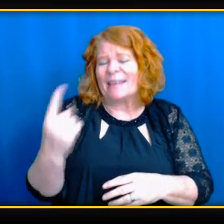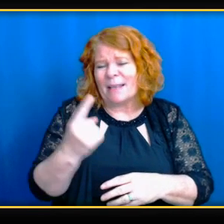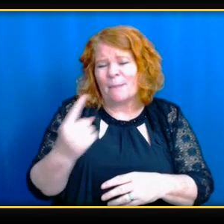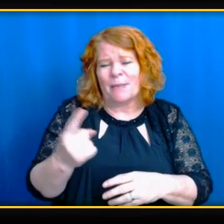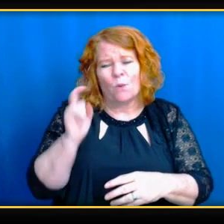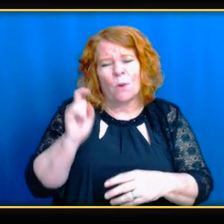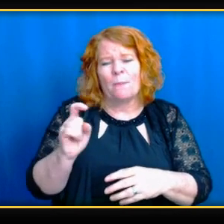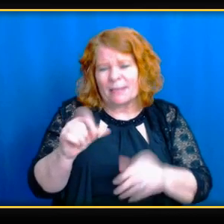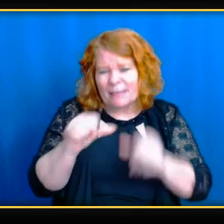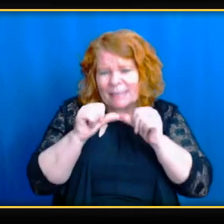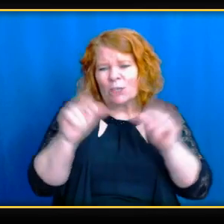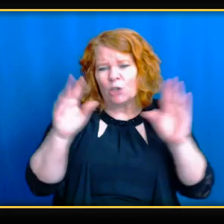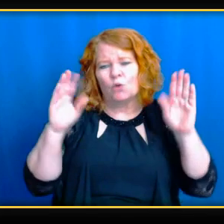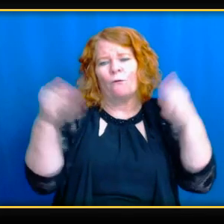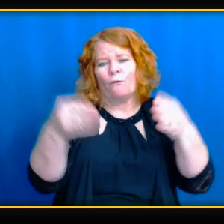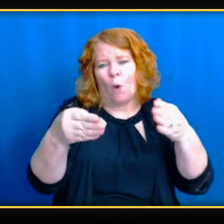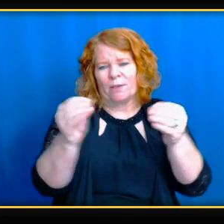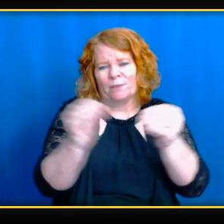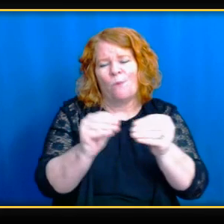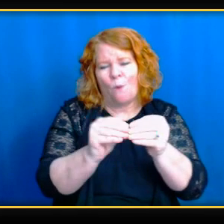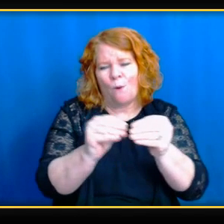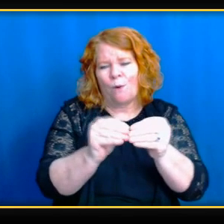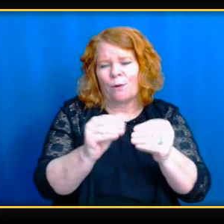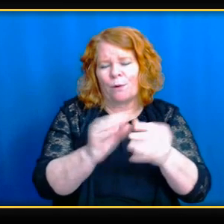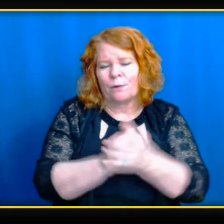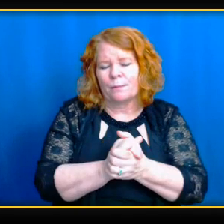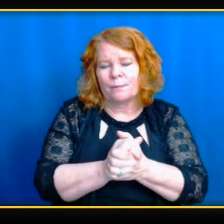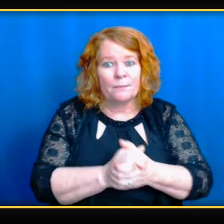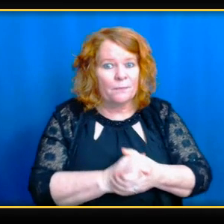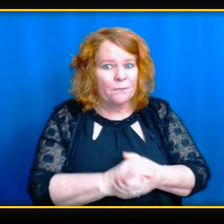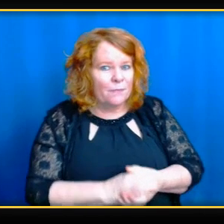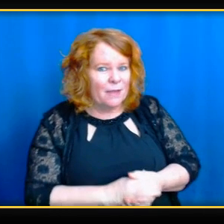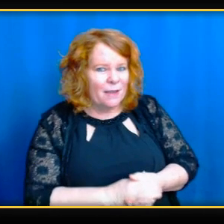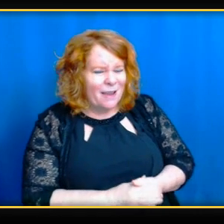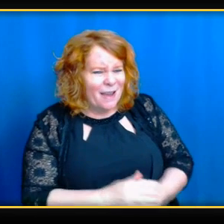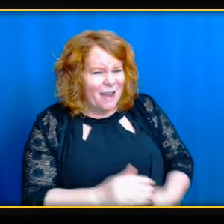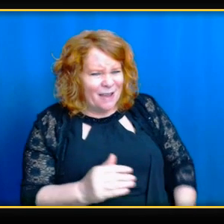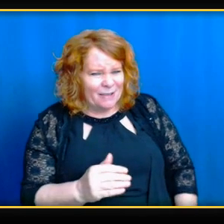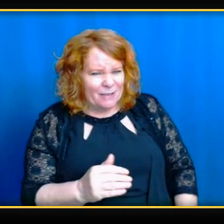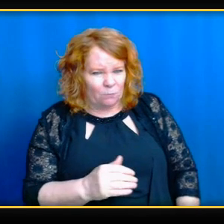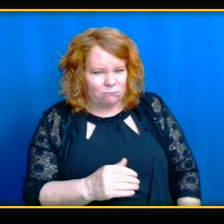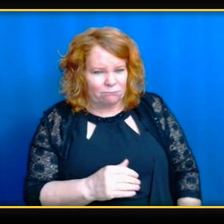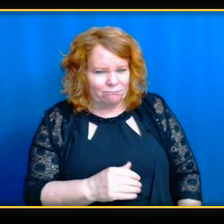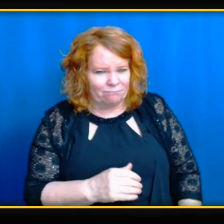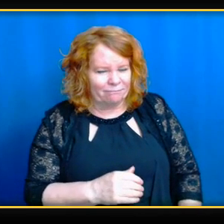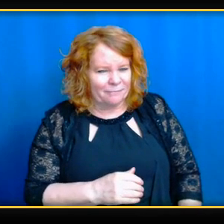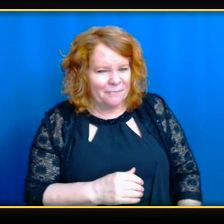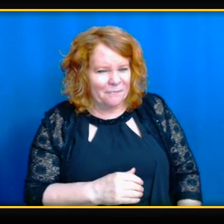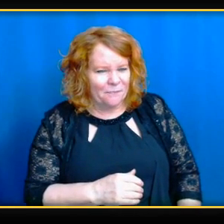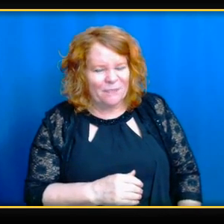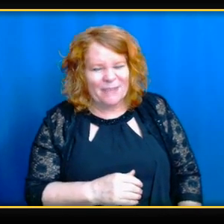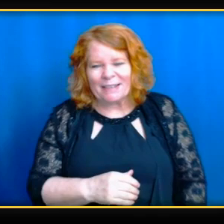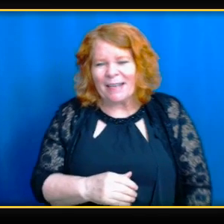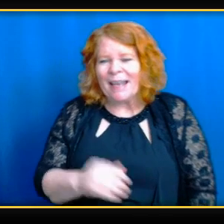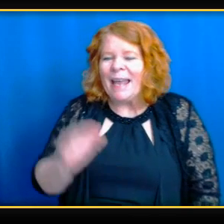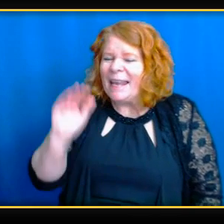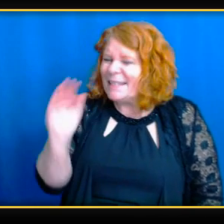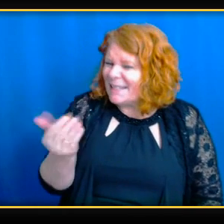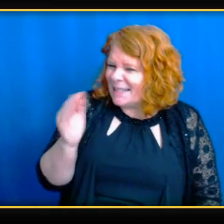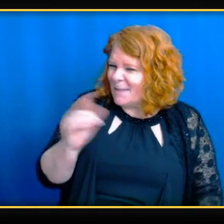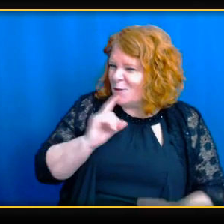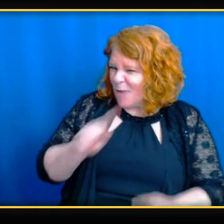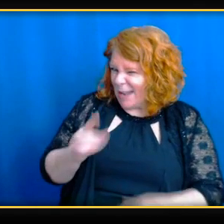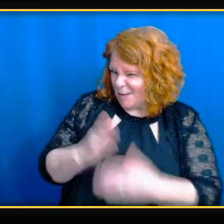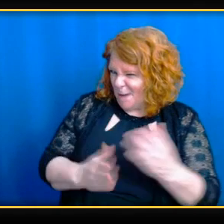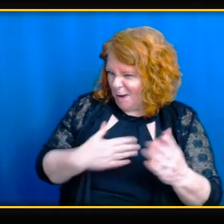focused on more. So it seems, Judy, that you've answered at least a portion of my next question, which is